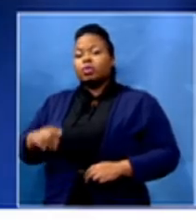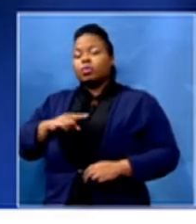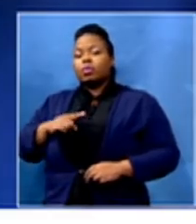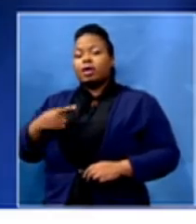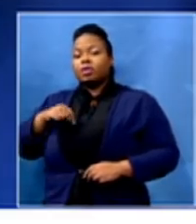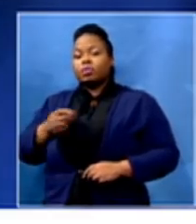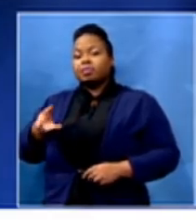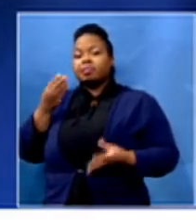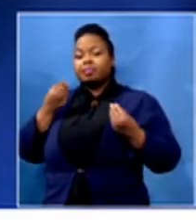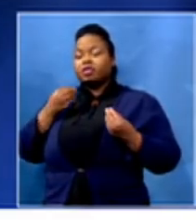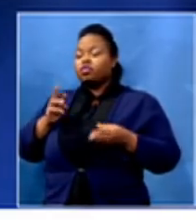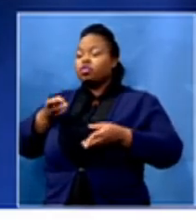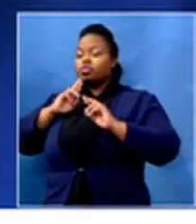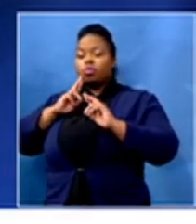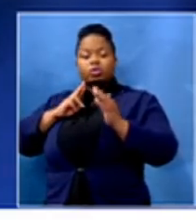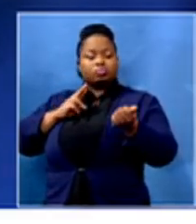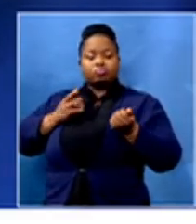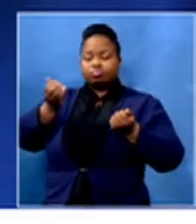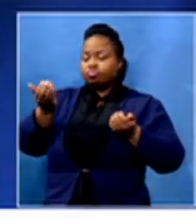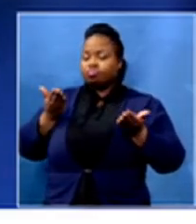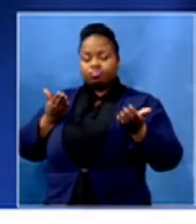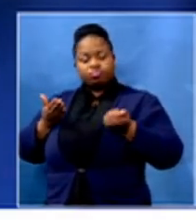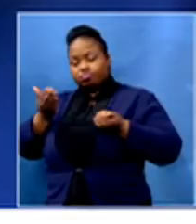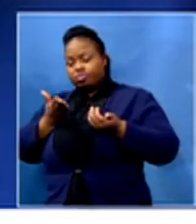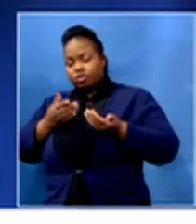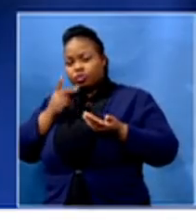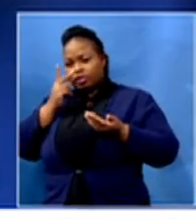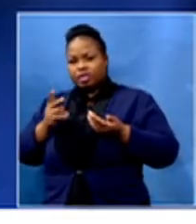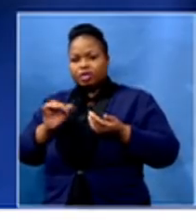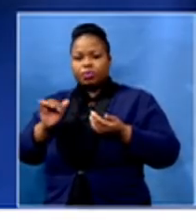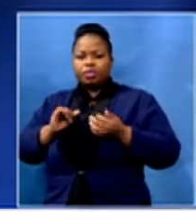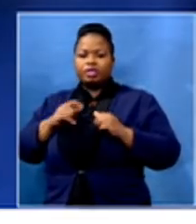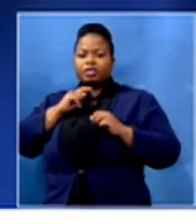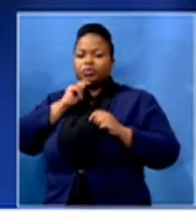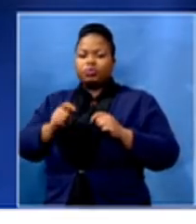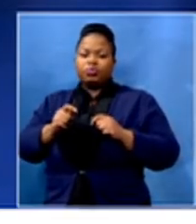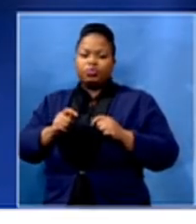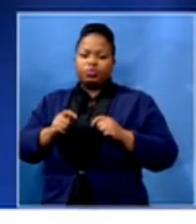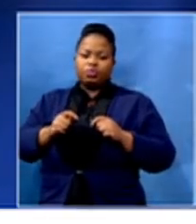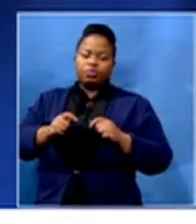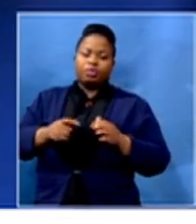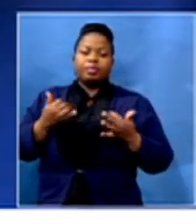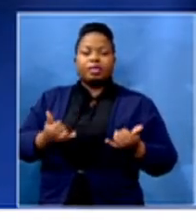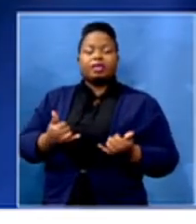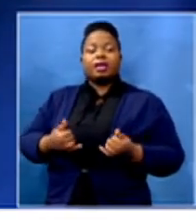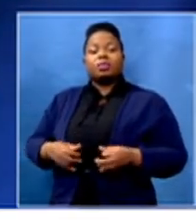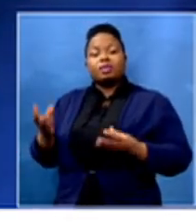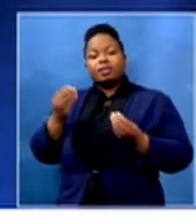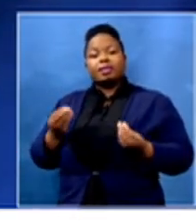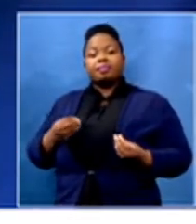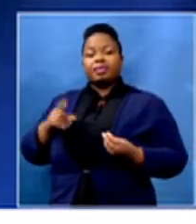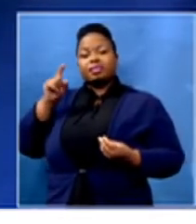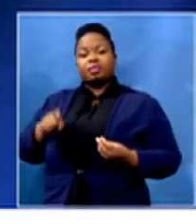reports, we have to now go into that to see if there's anything that is untoward at that level. The initial number was supposed